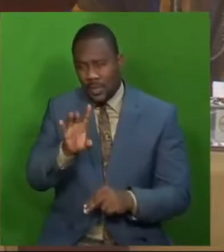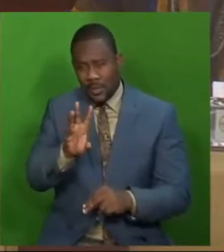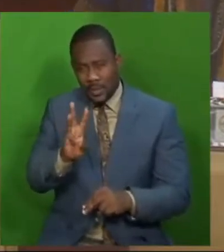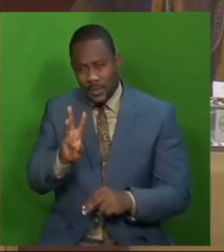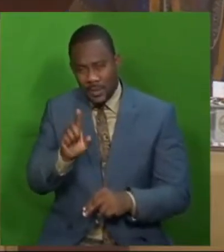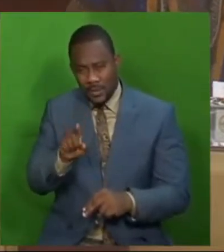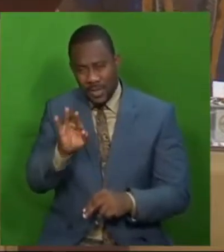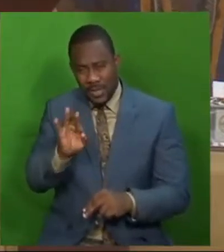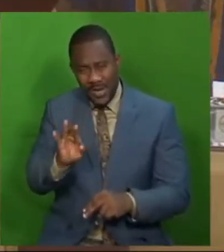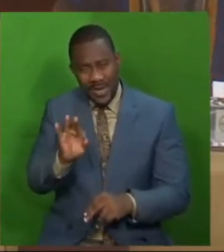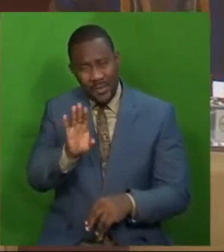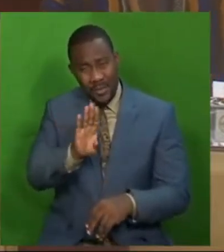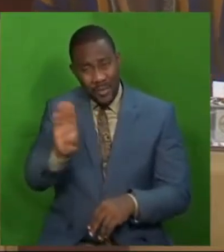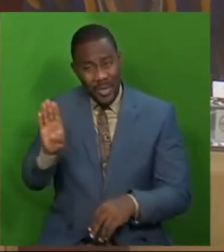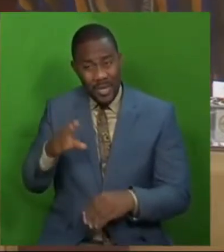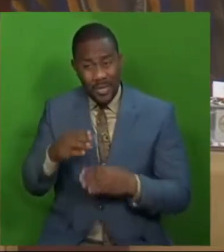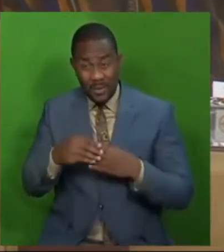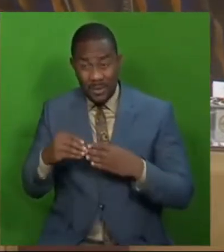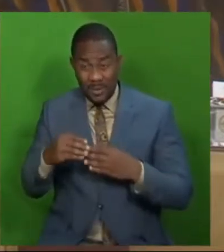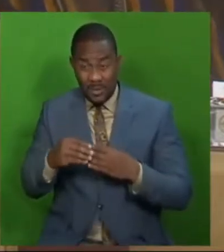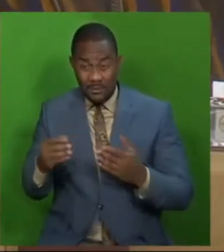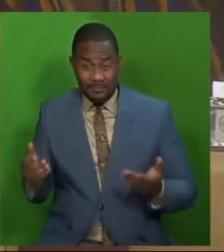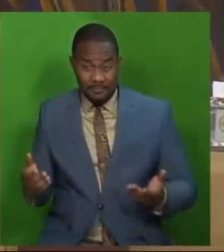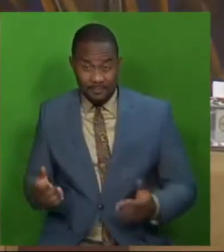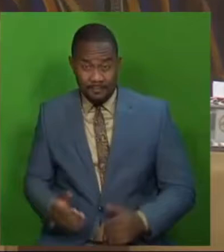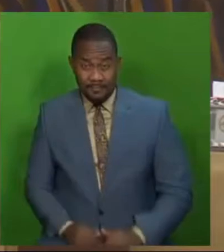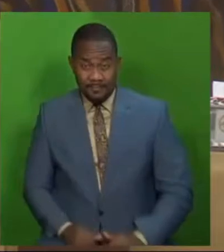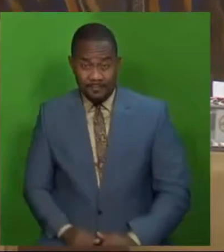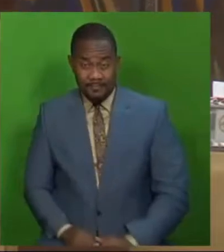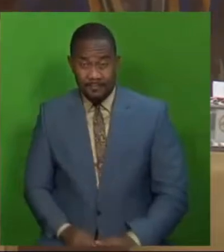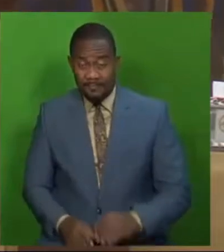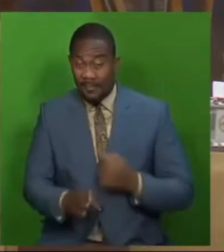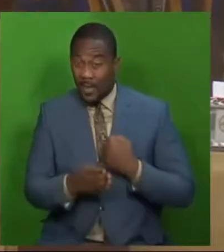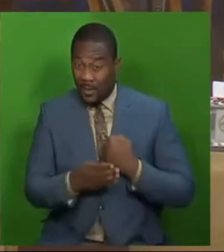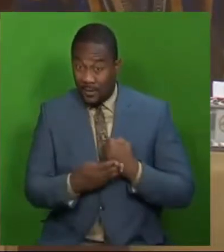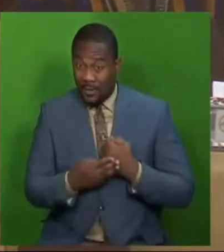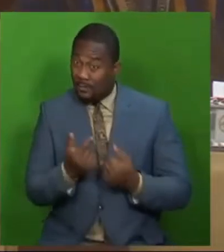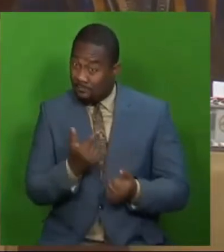286.9 billion, according to Bank of Ghana.